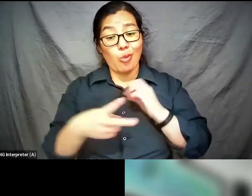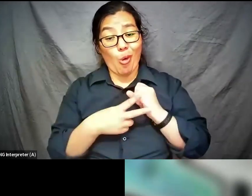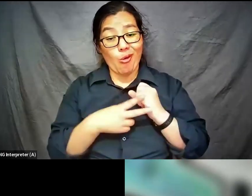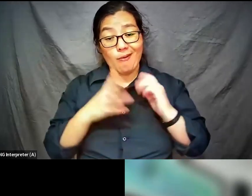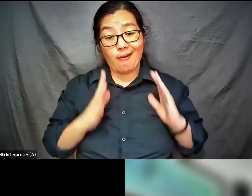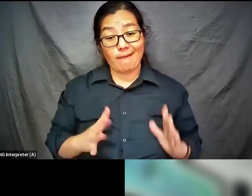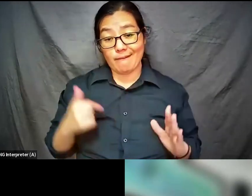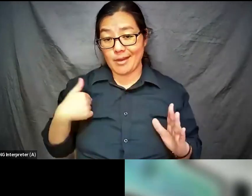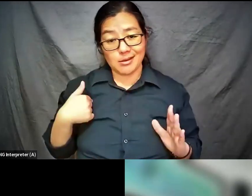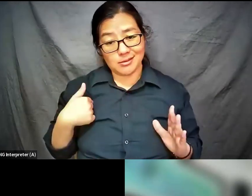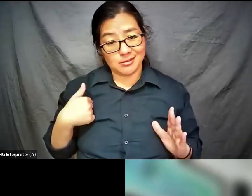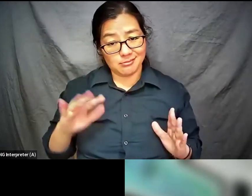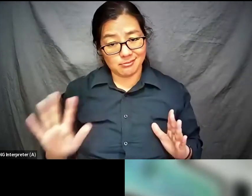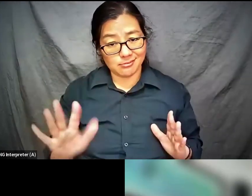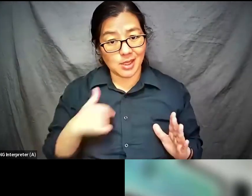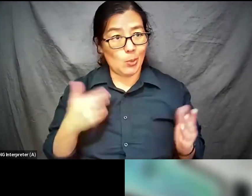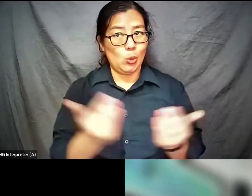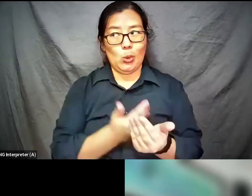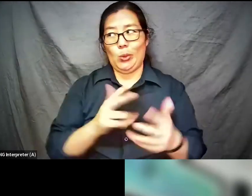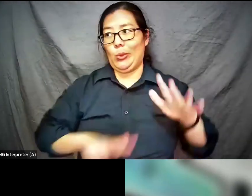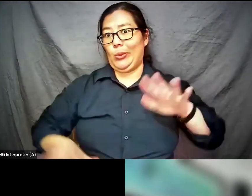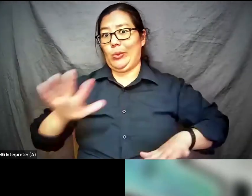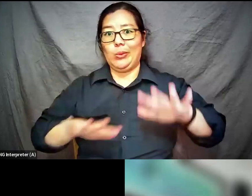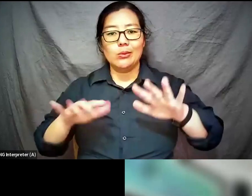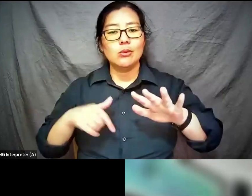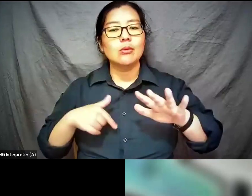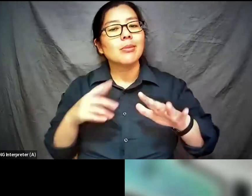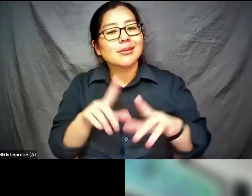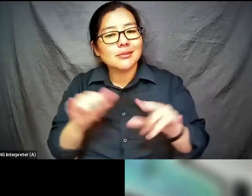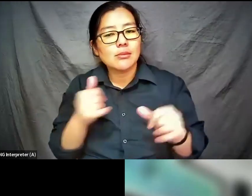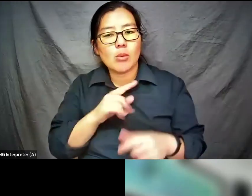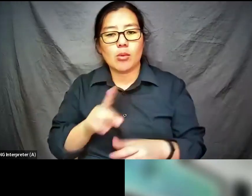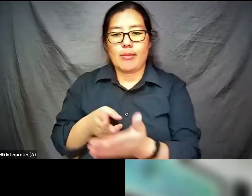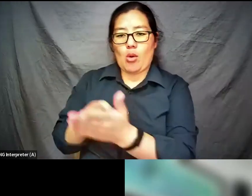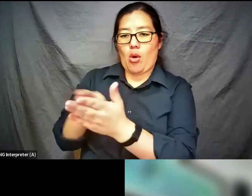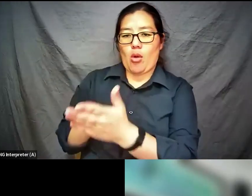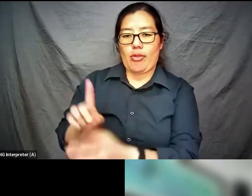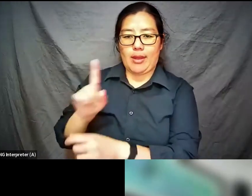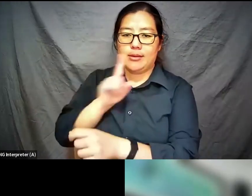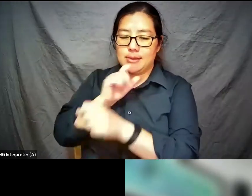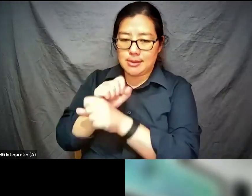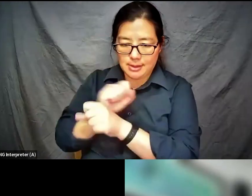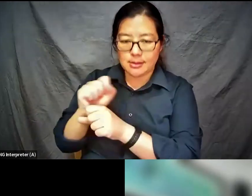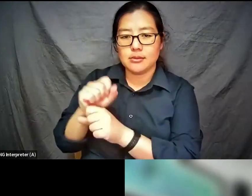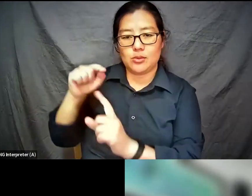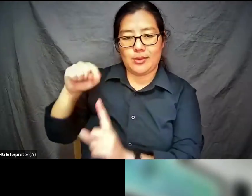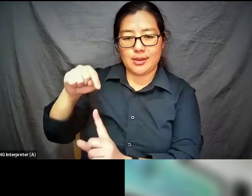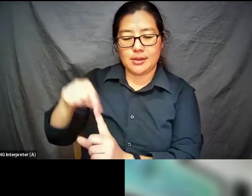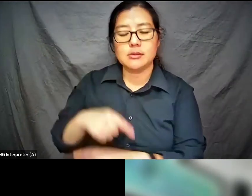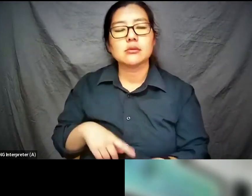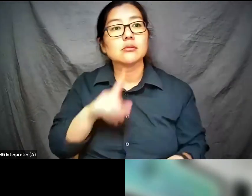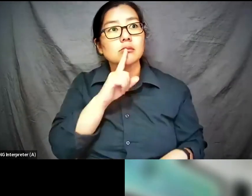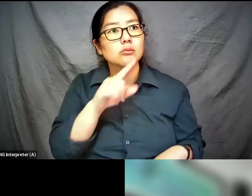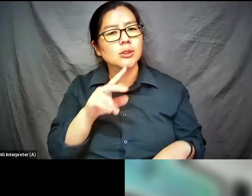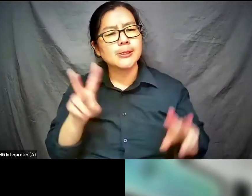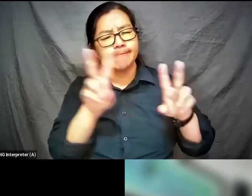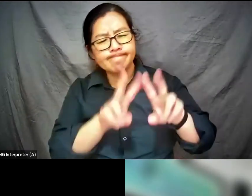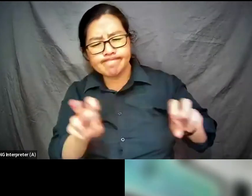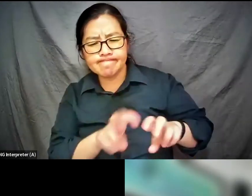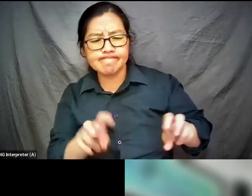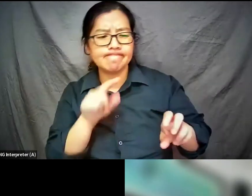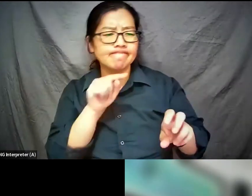Digital Feminisms by Catherine Steele and Black Disability Politics by Shami Shalk.